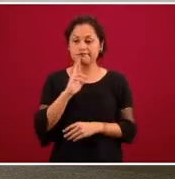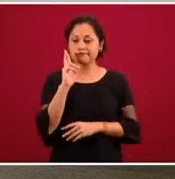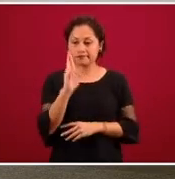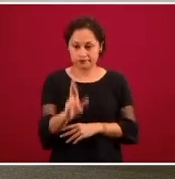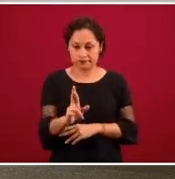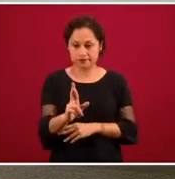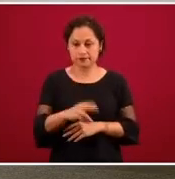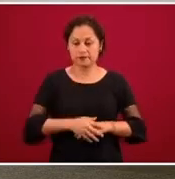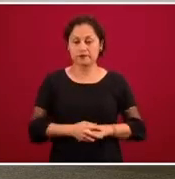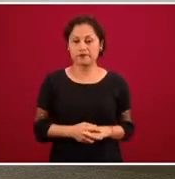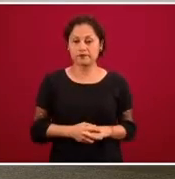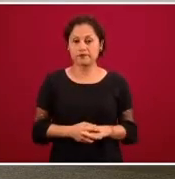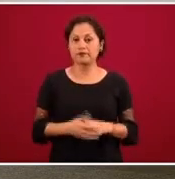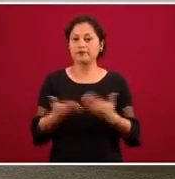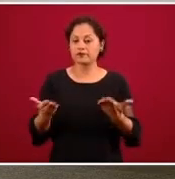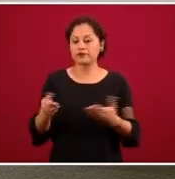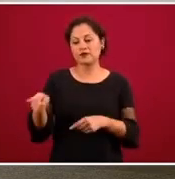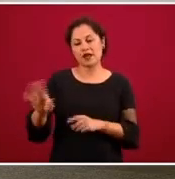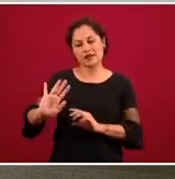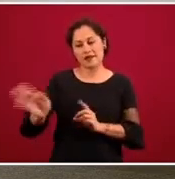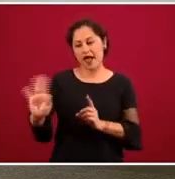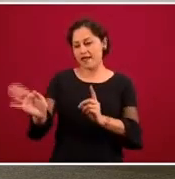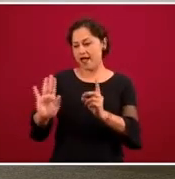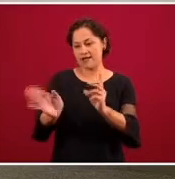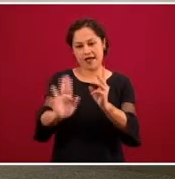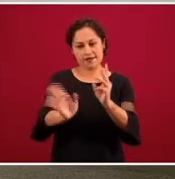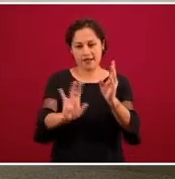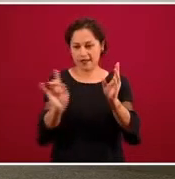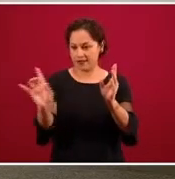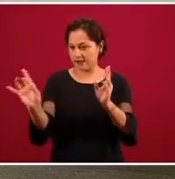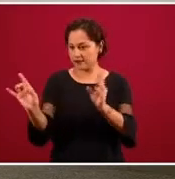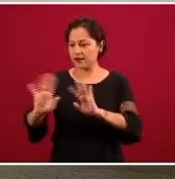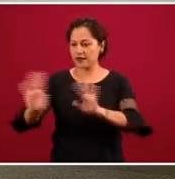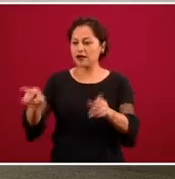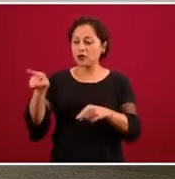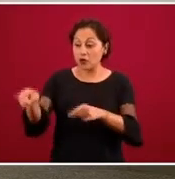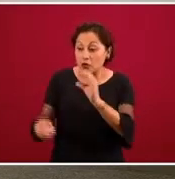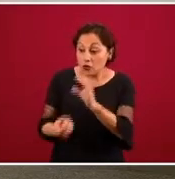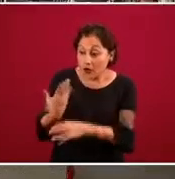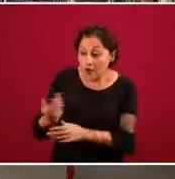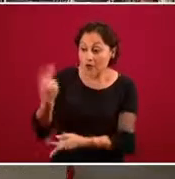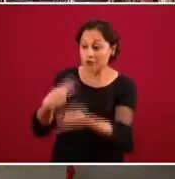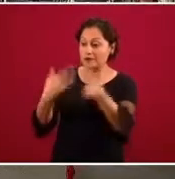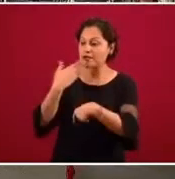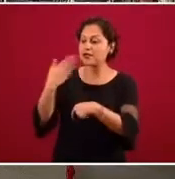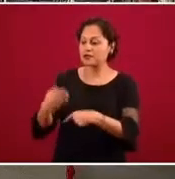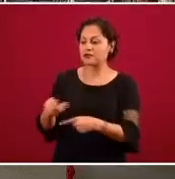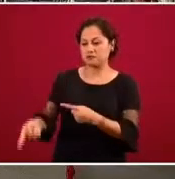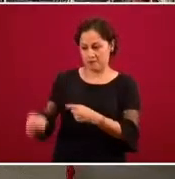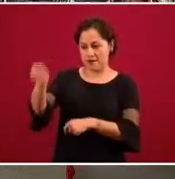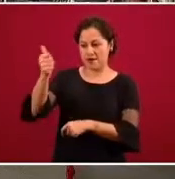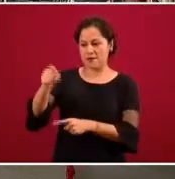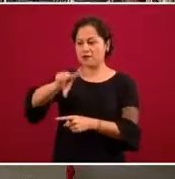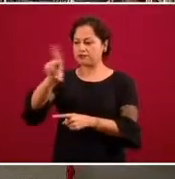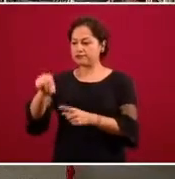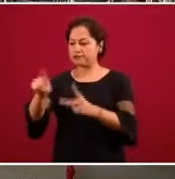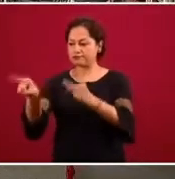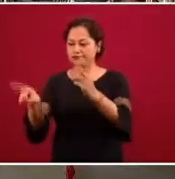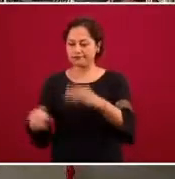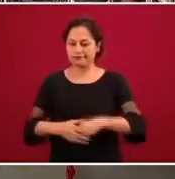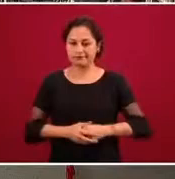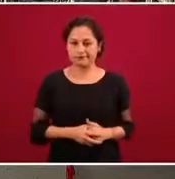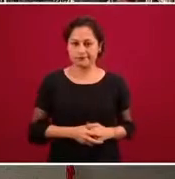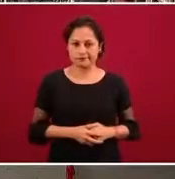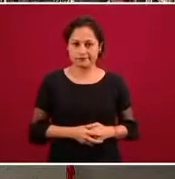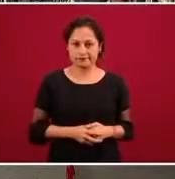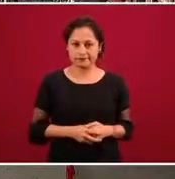begin with the Q&A period. You've been asking a lot of questions, so you're a new one, and welcome you